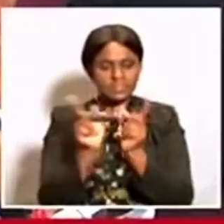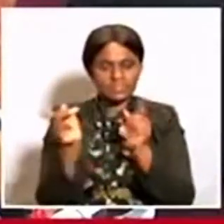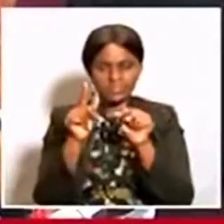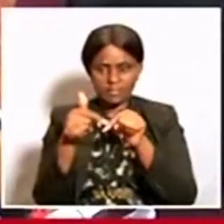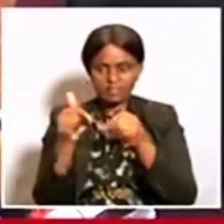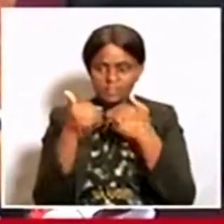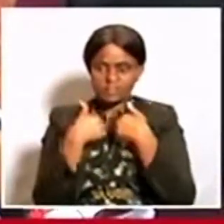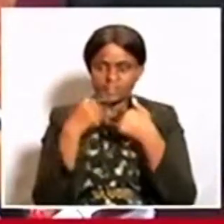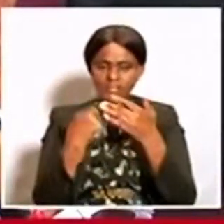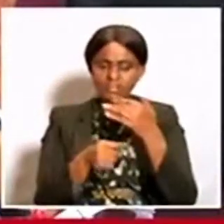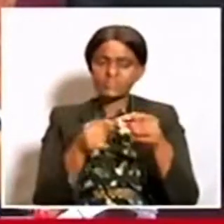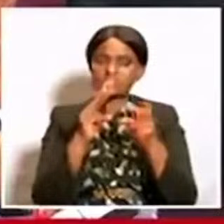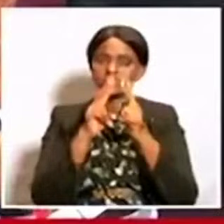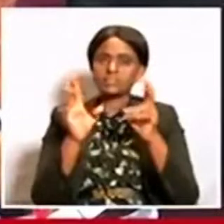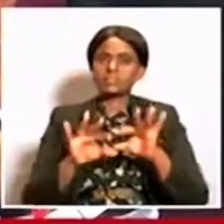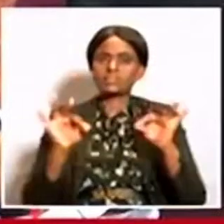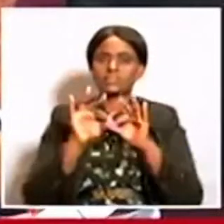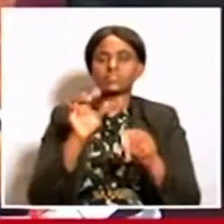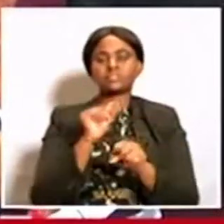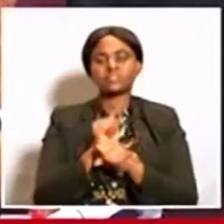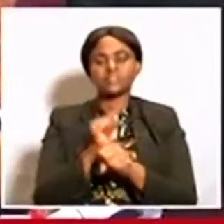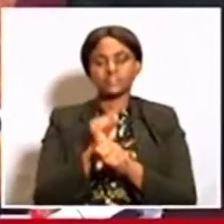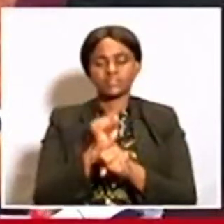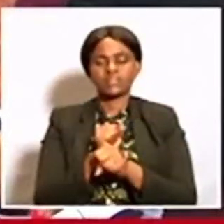carrying out critical works.